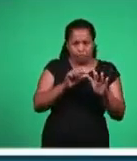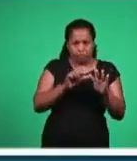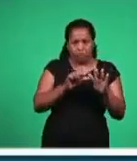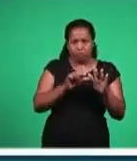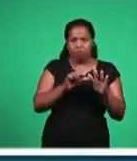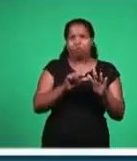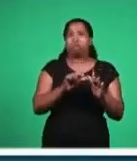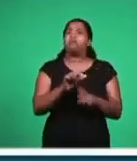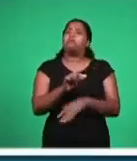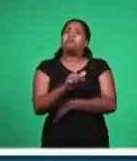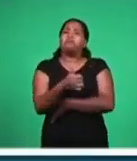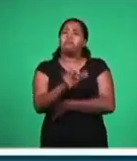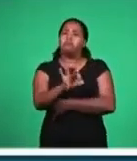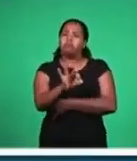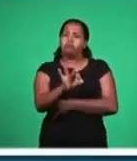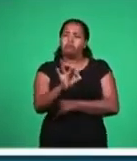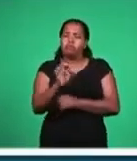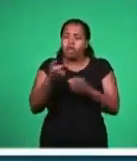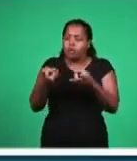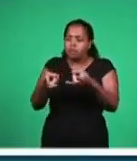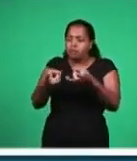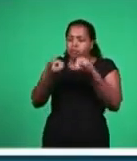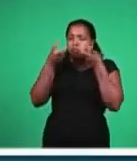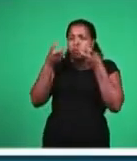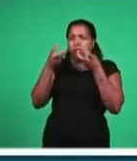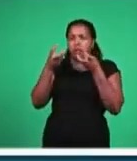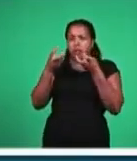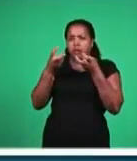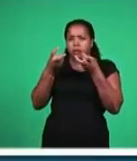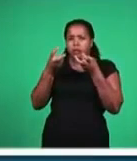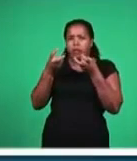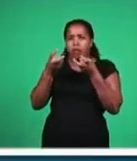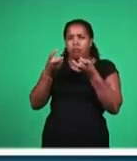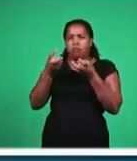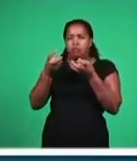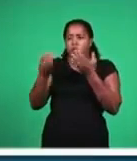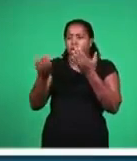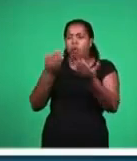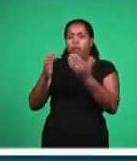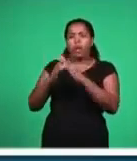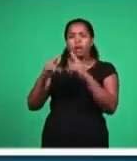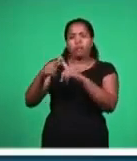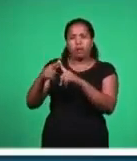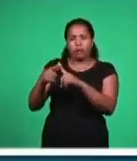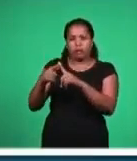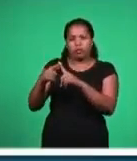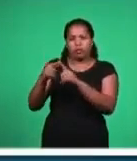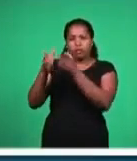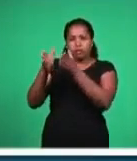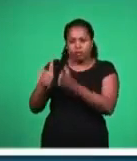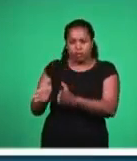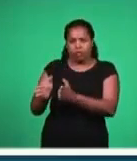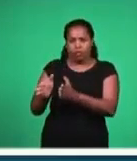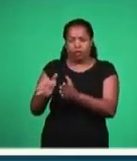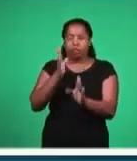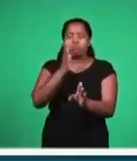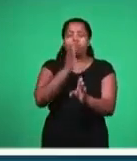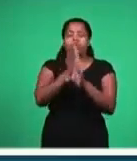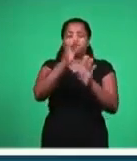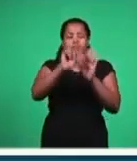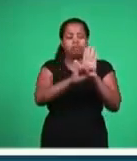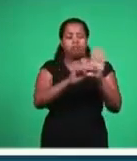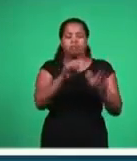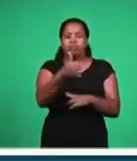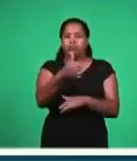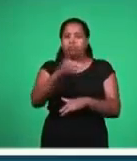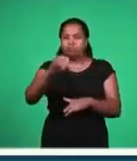in chapter 6, verse 10 of Song of Solomon, identify the figure of the church. So you're going to go look there